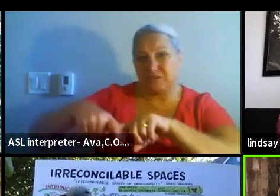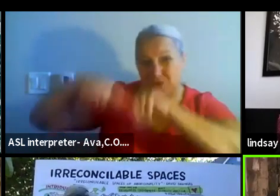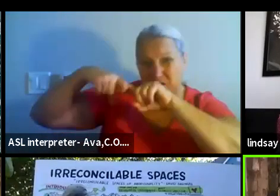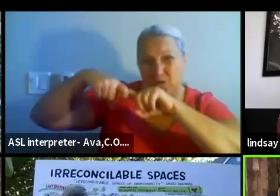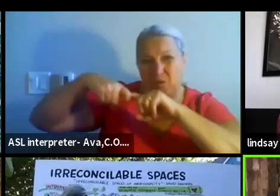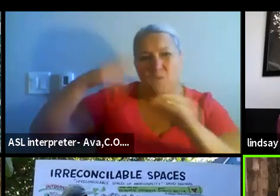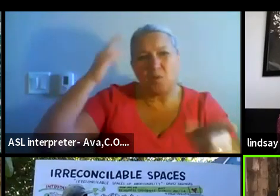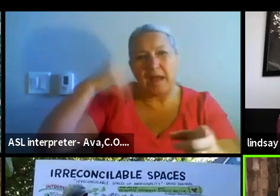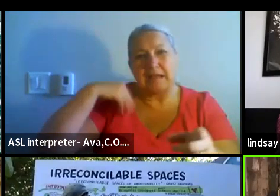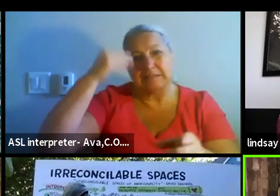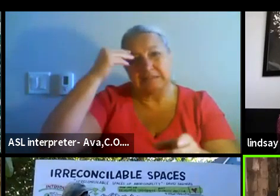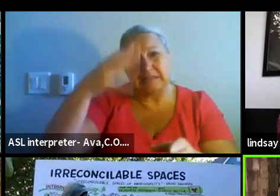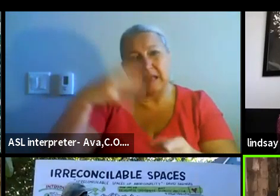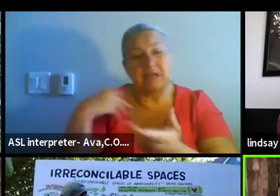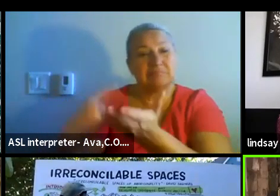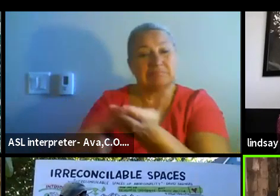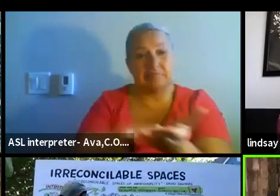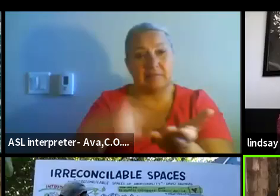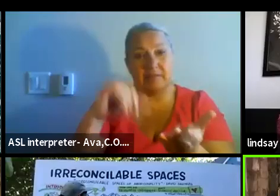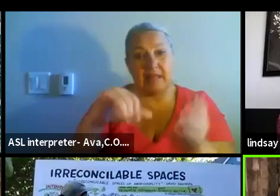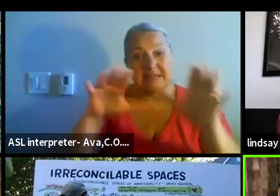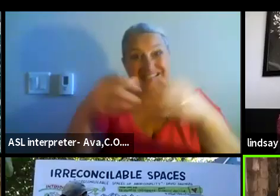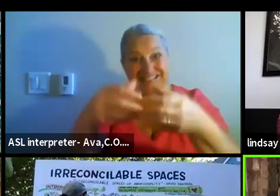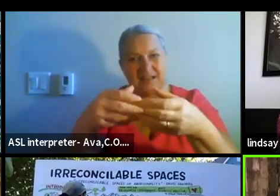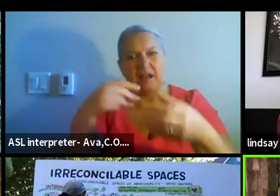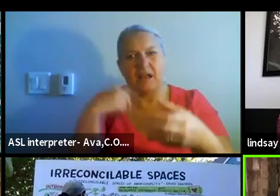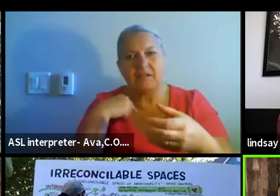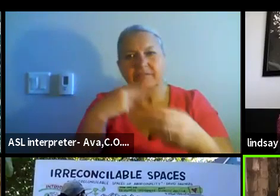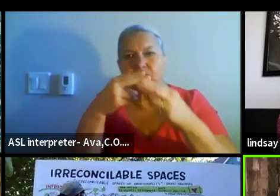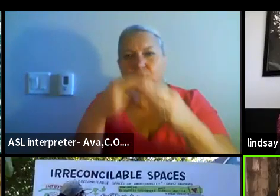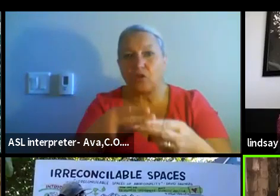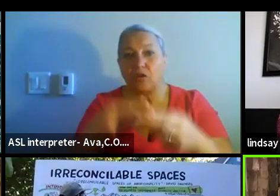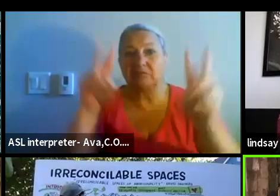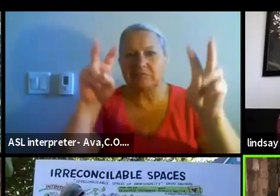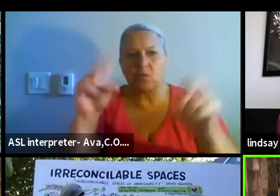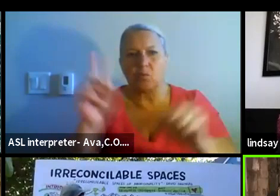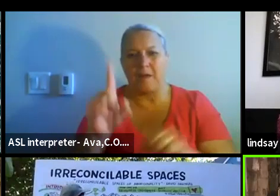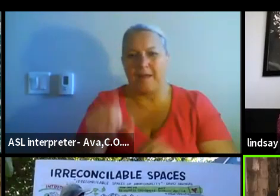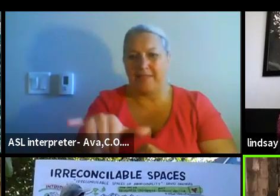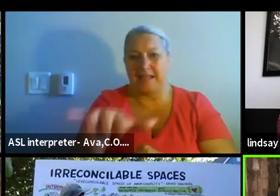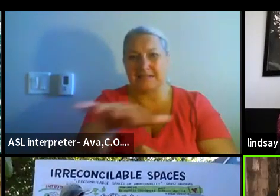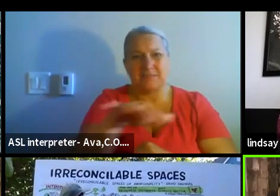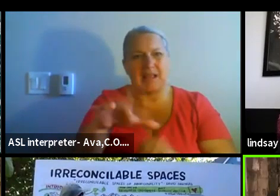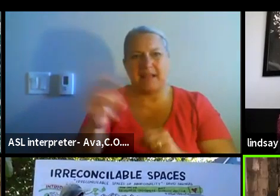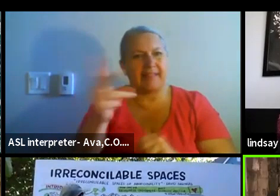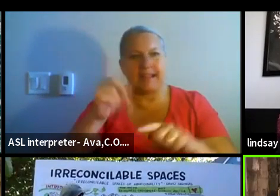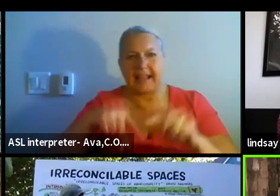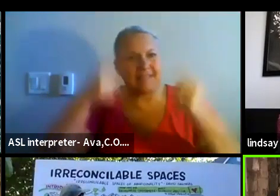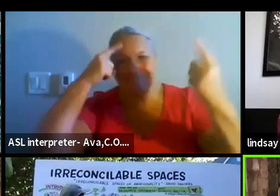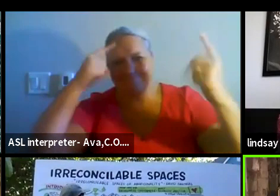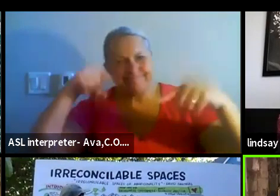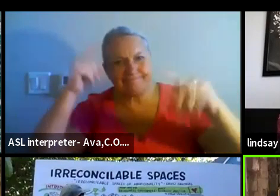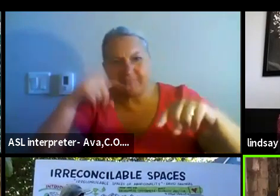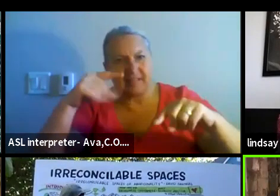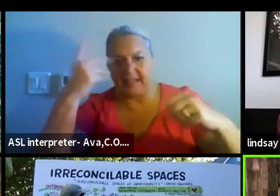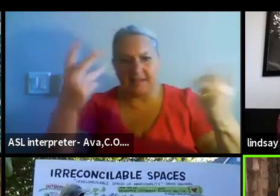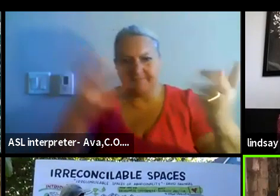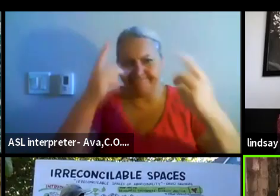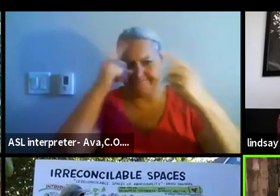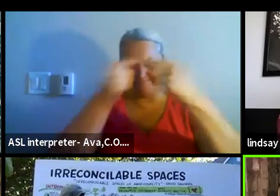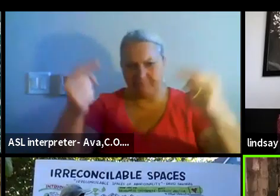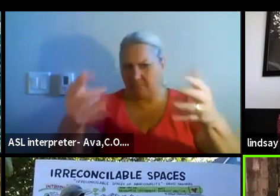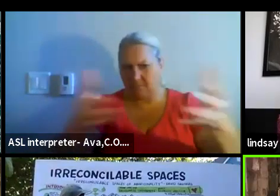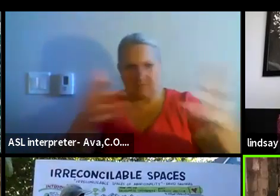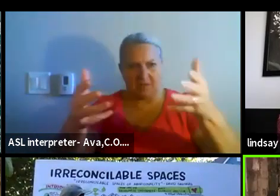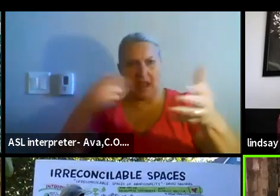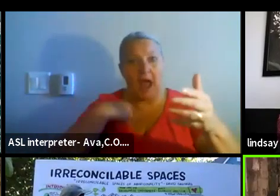I speak of this, I'm actually speaking of a very crude rendering of irreconcilable space because I was beginning a process. And it really